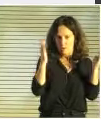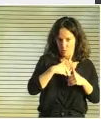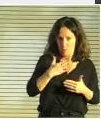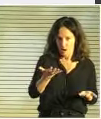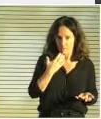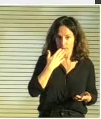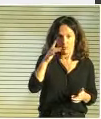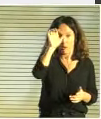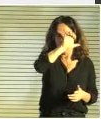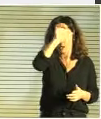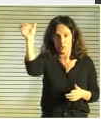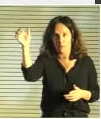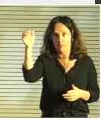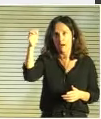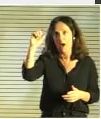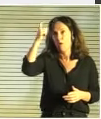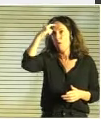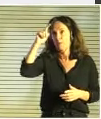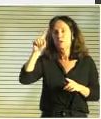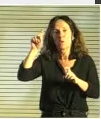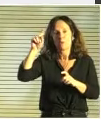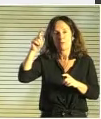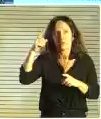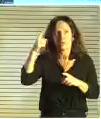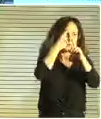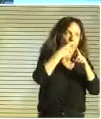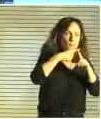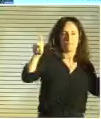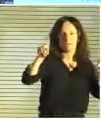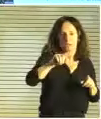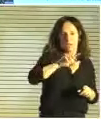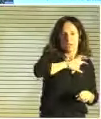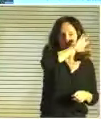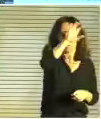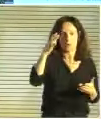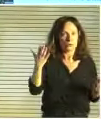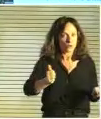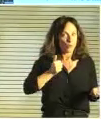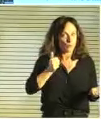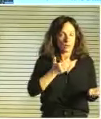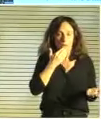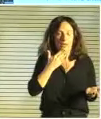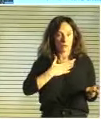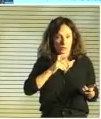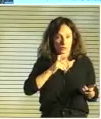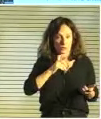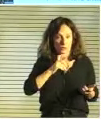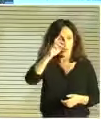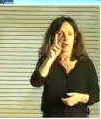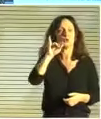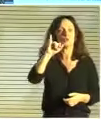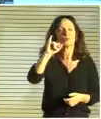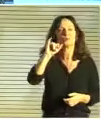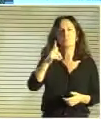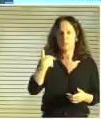that's something we are very much pushing with the TUI Foundation, TUI Care Foundation. The TUI Care Foundation now operates in 25 countries